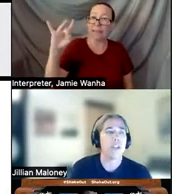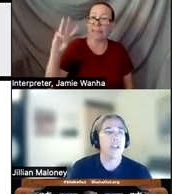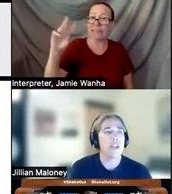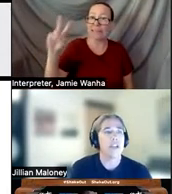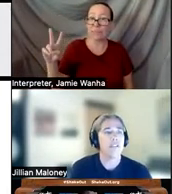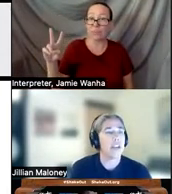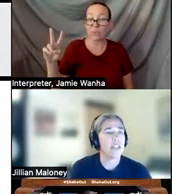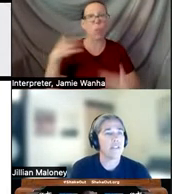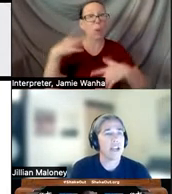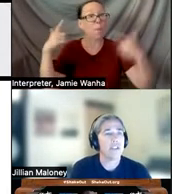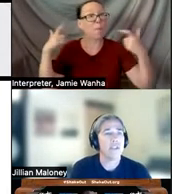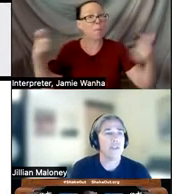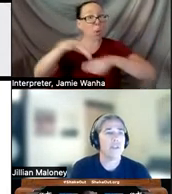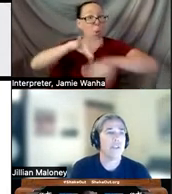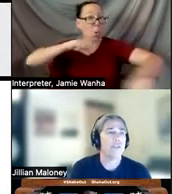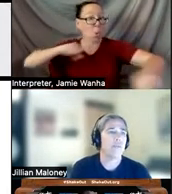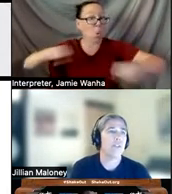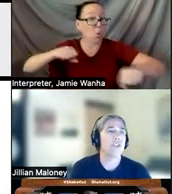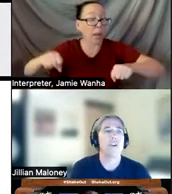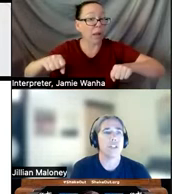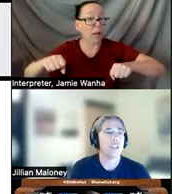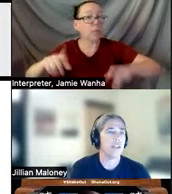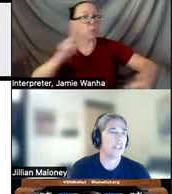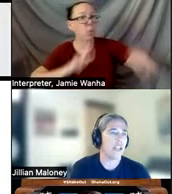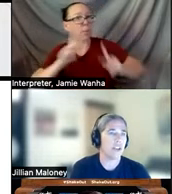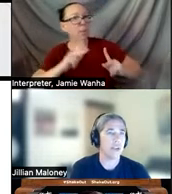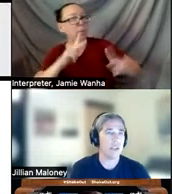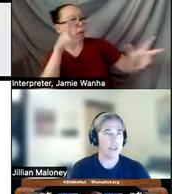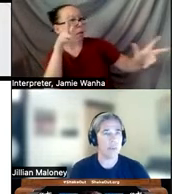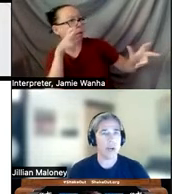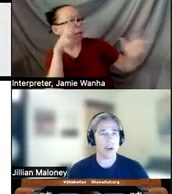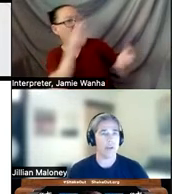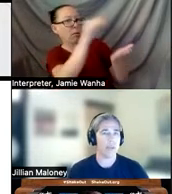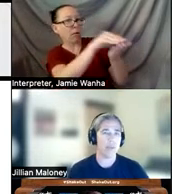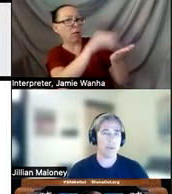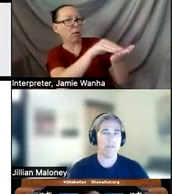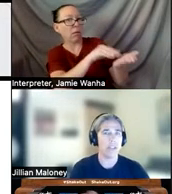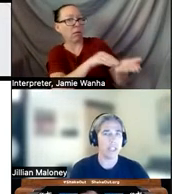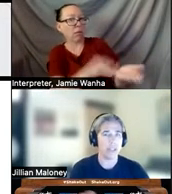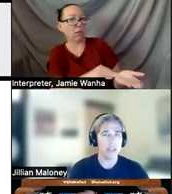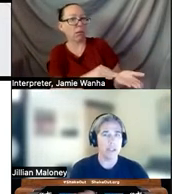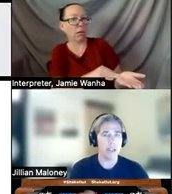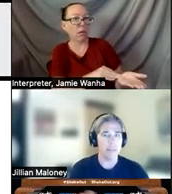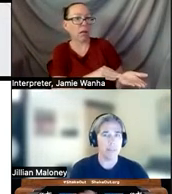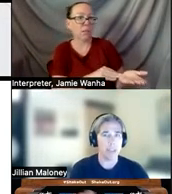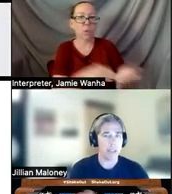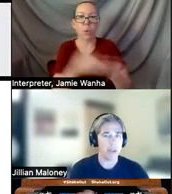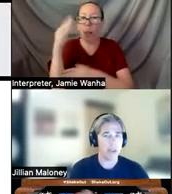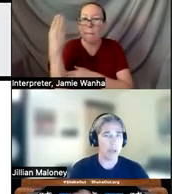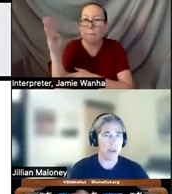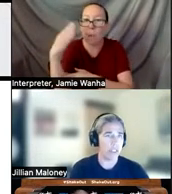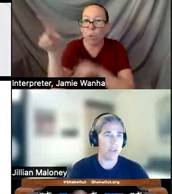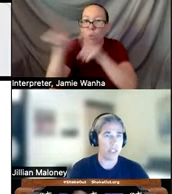recorded effects of that. So these blue stars on the left side are showing where people were feeling